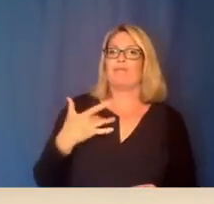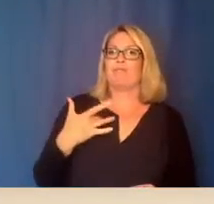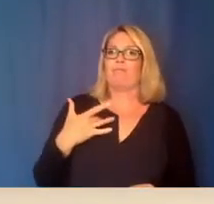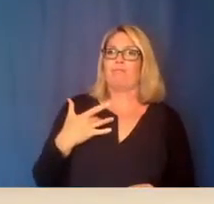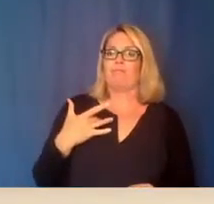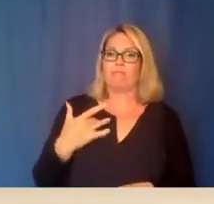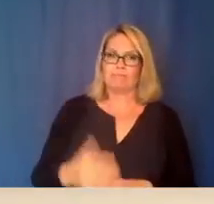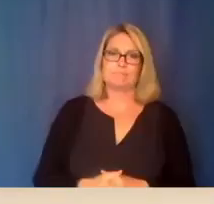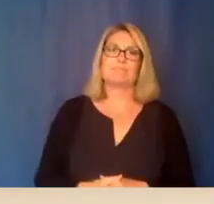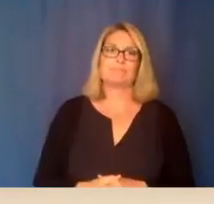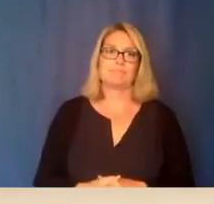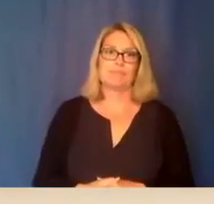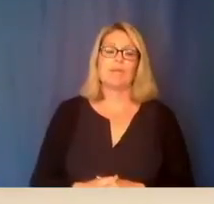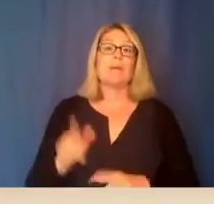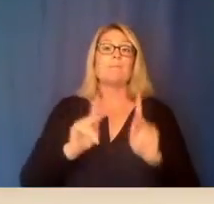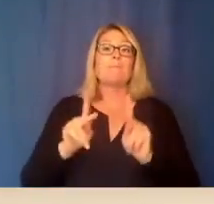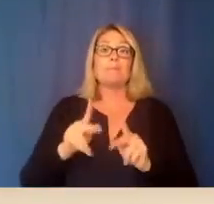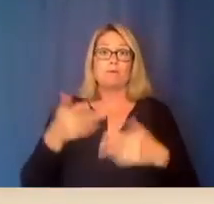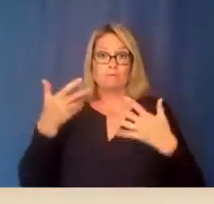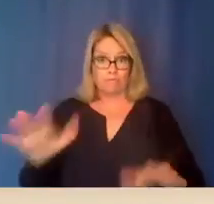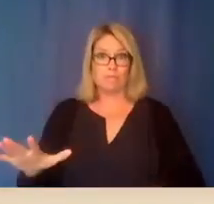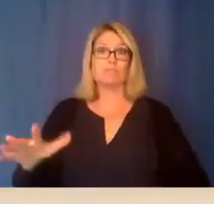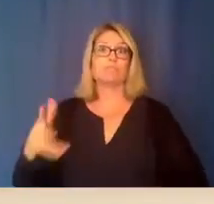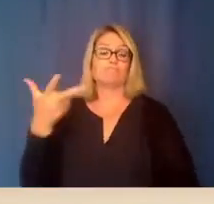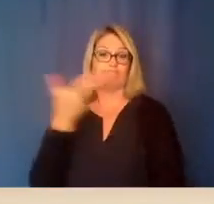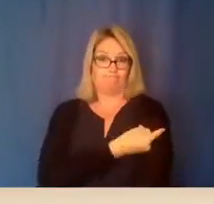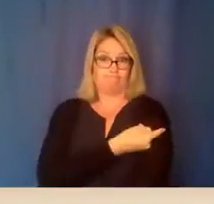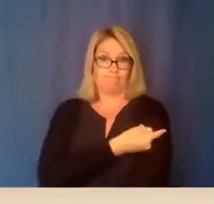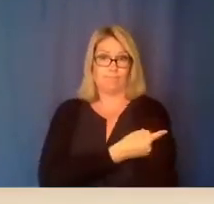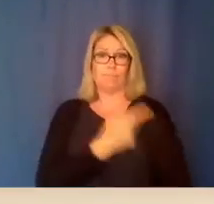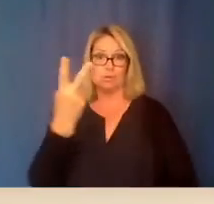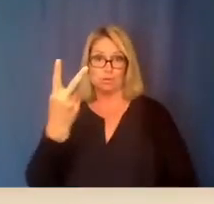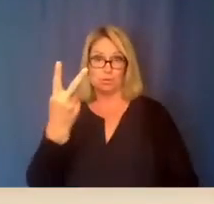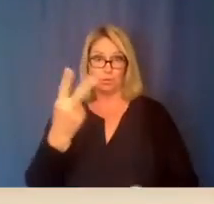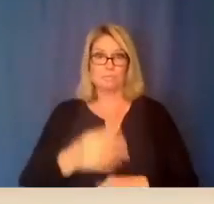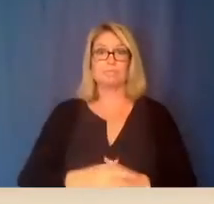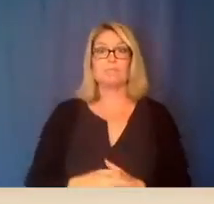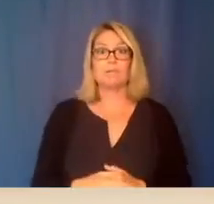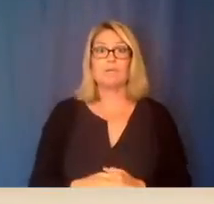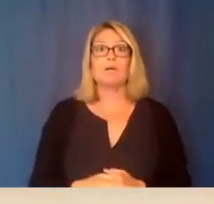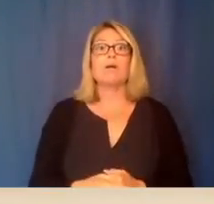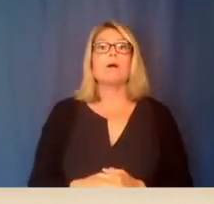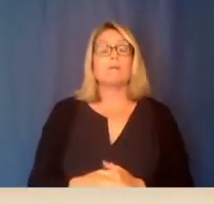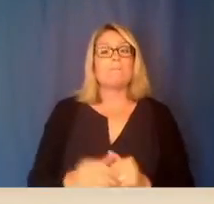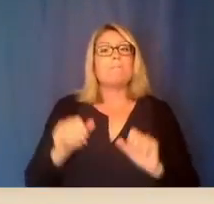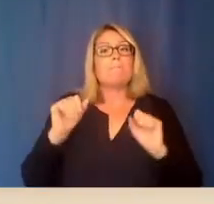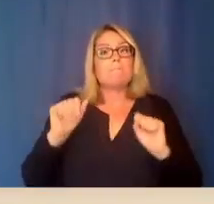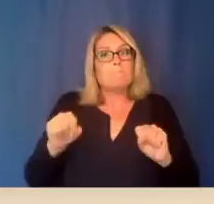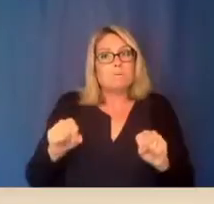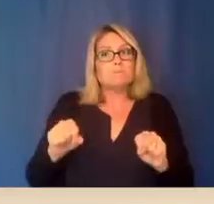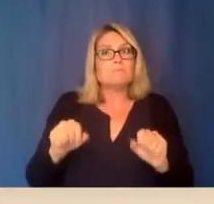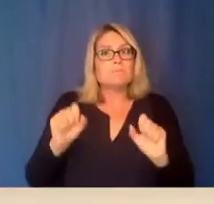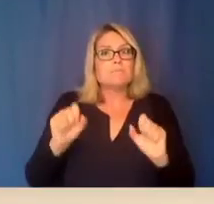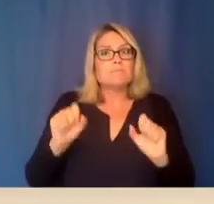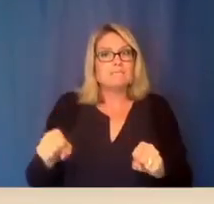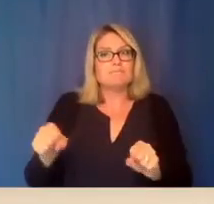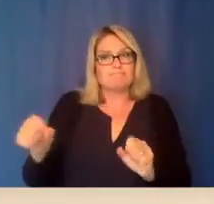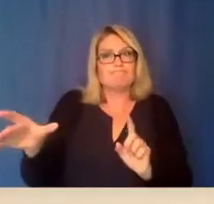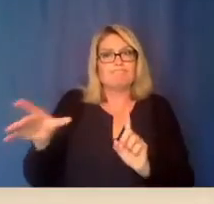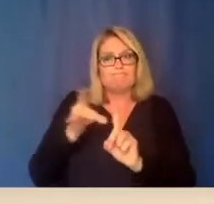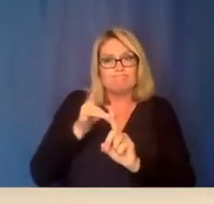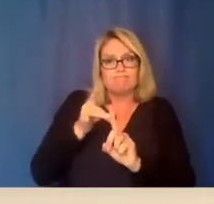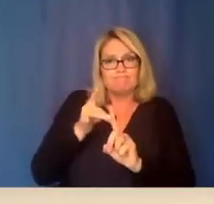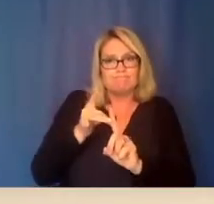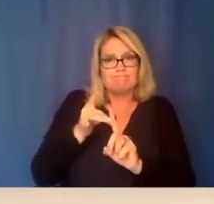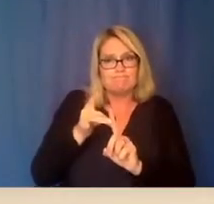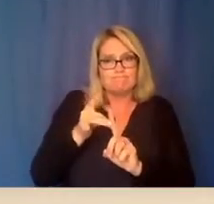Fully vaccinated individuals, including those who are immunocompromised or at risk of severe outcomes related to COVID-19, may